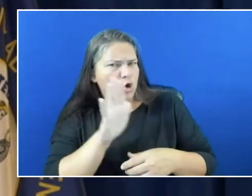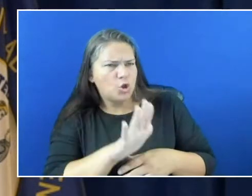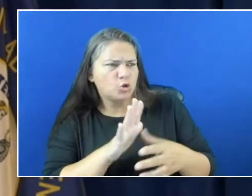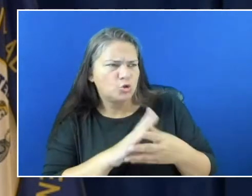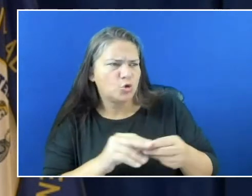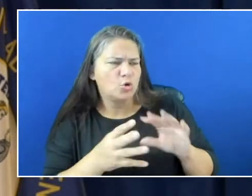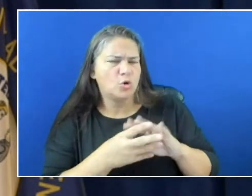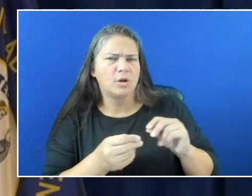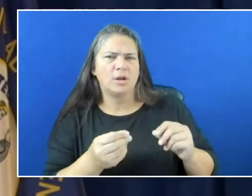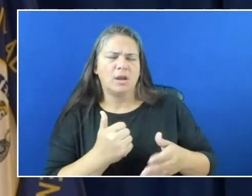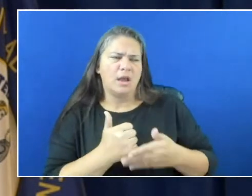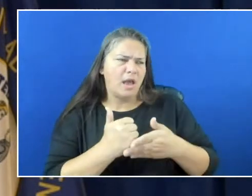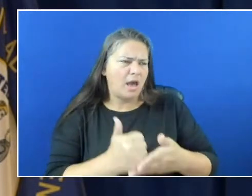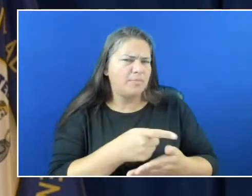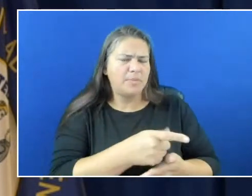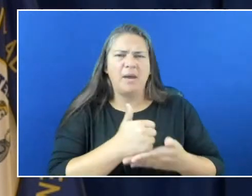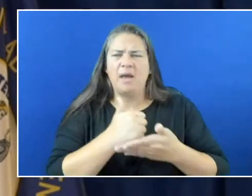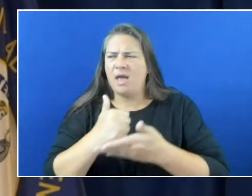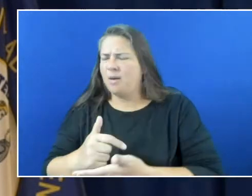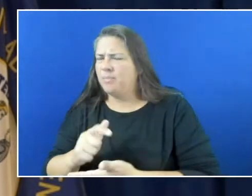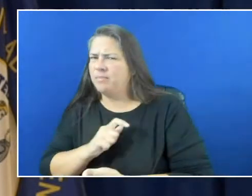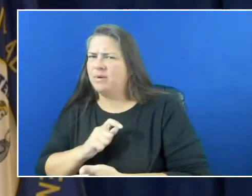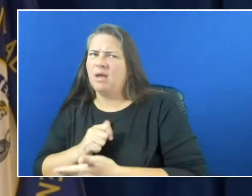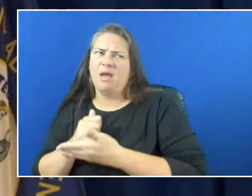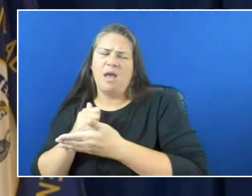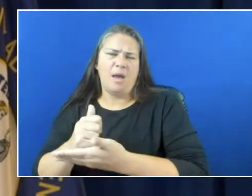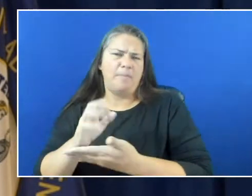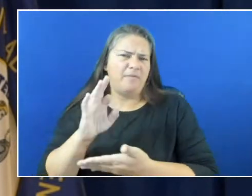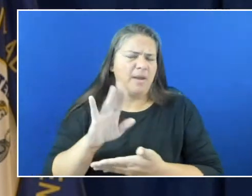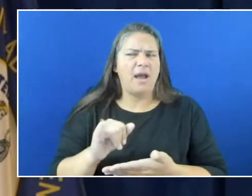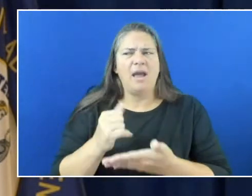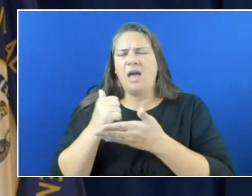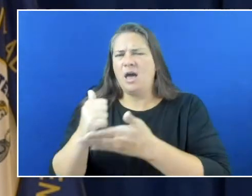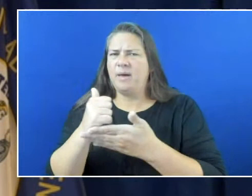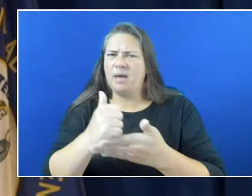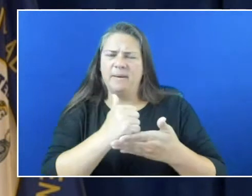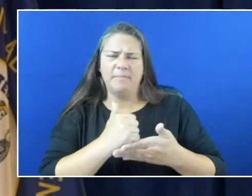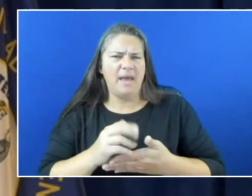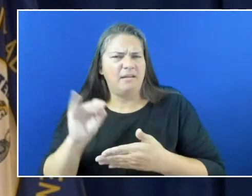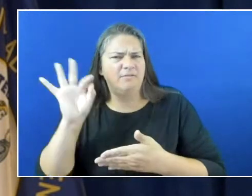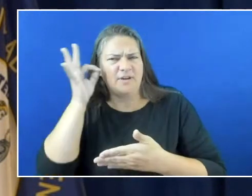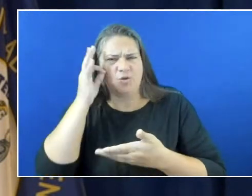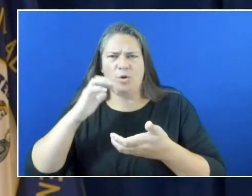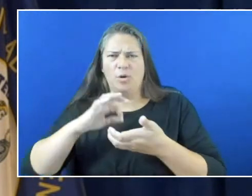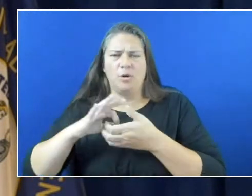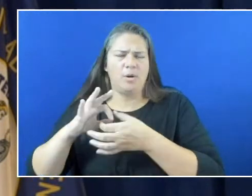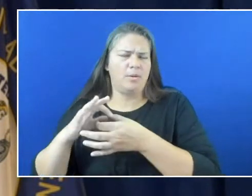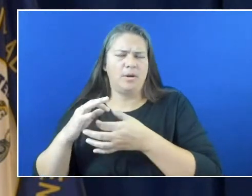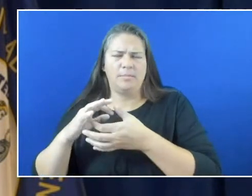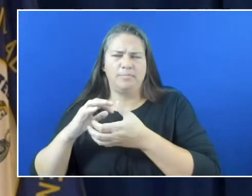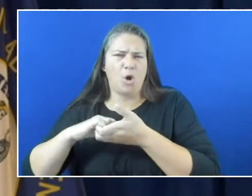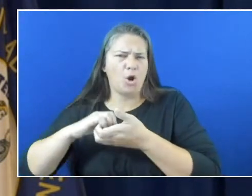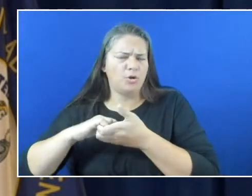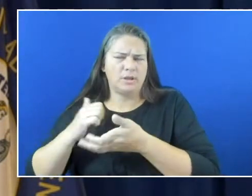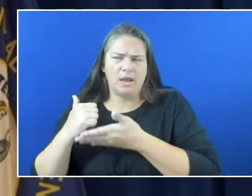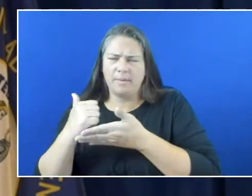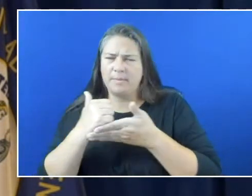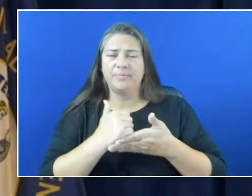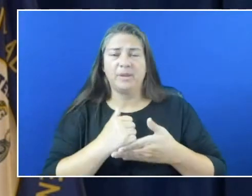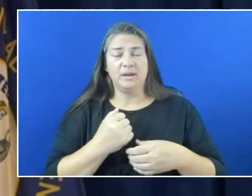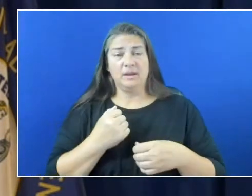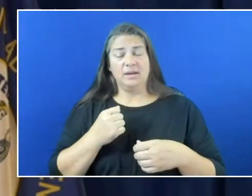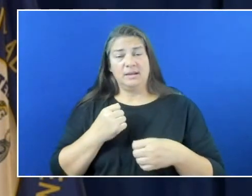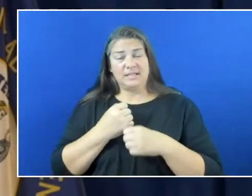and FBI agents and all of our detectives and federal partners. Salvation Army in